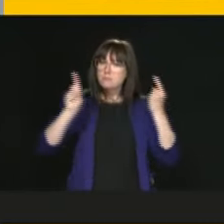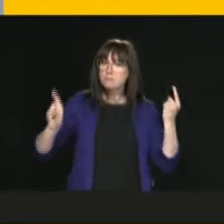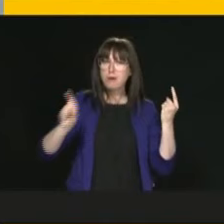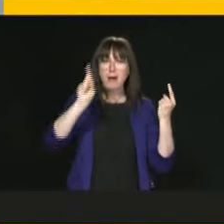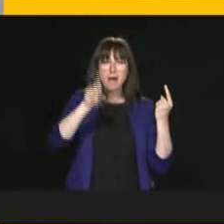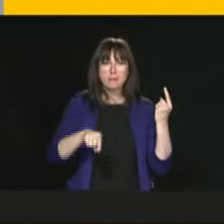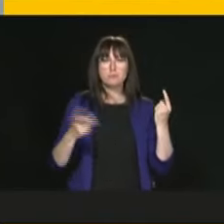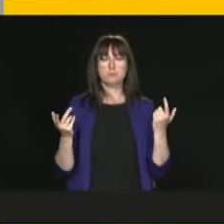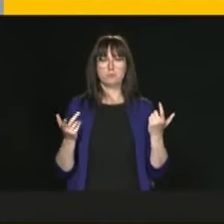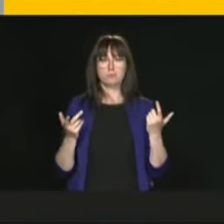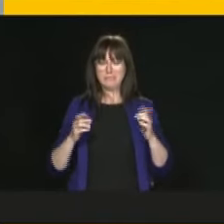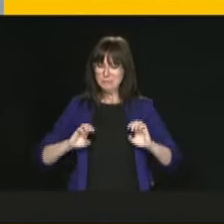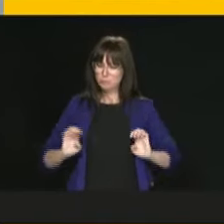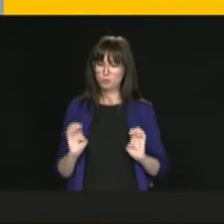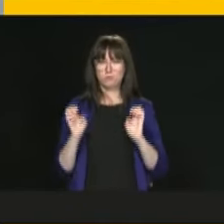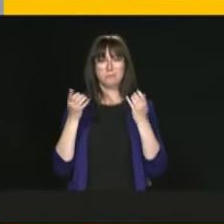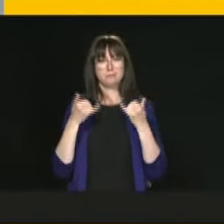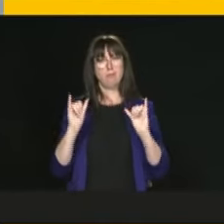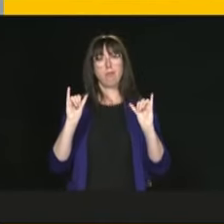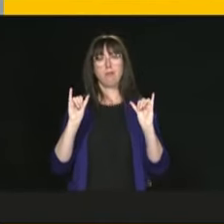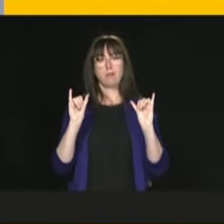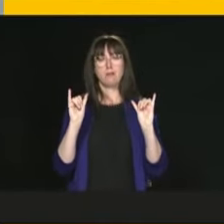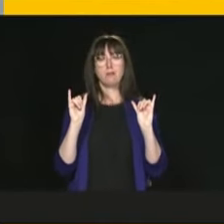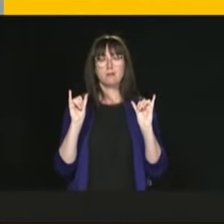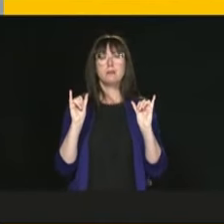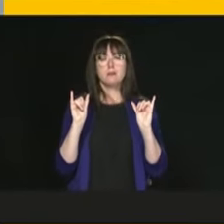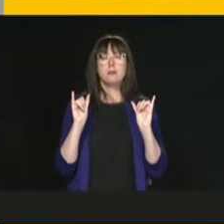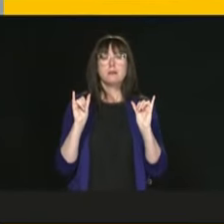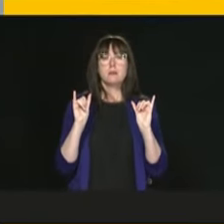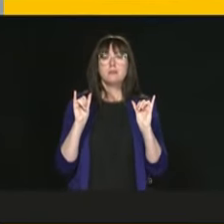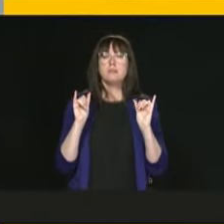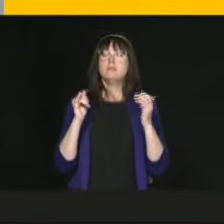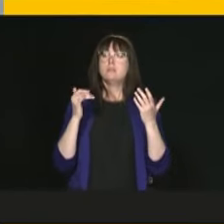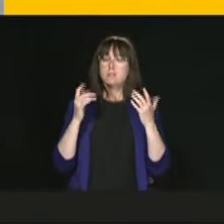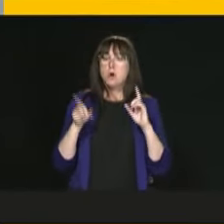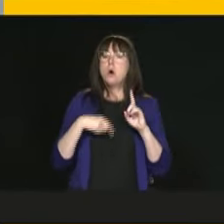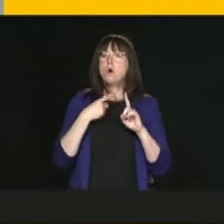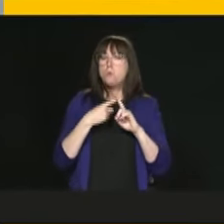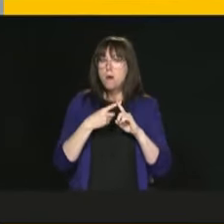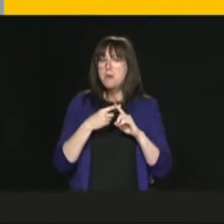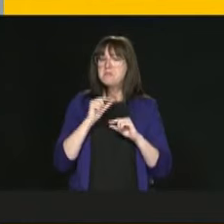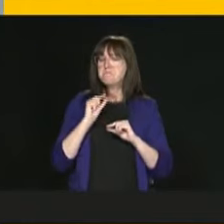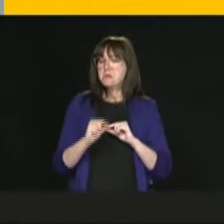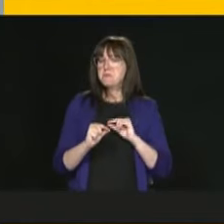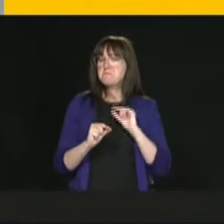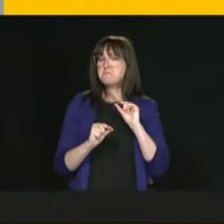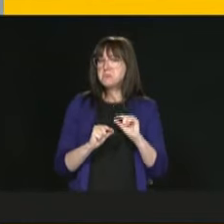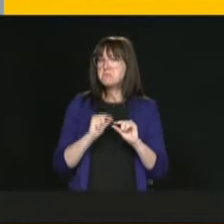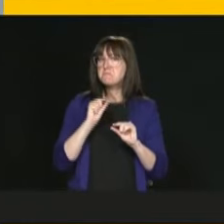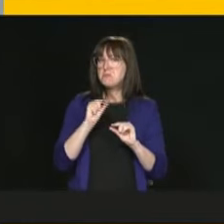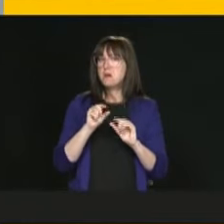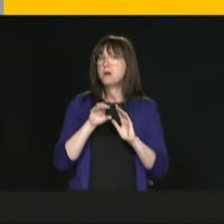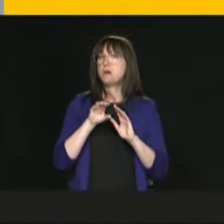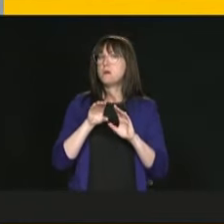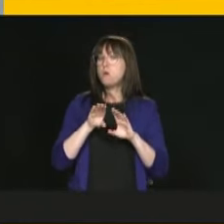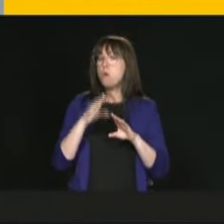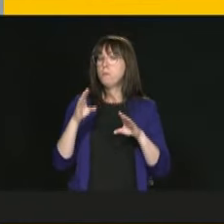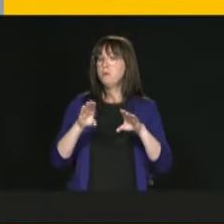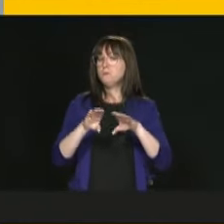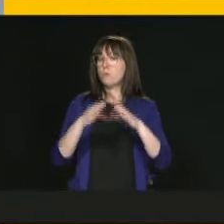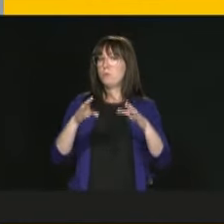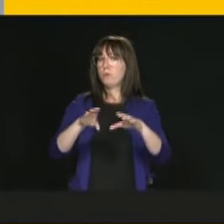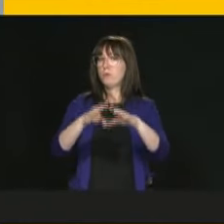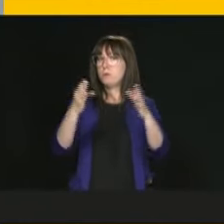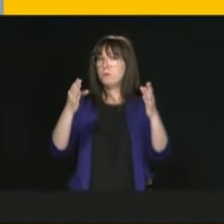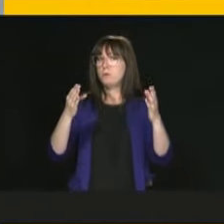practice social distancing. As we slowly and gradually reopen the economy, we know